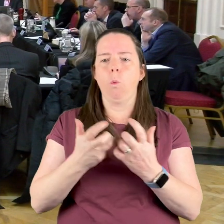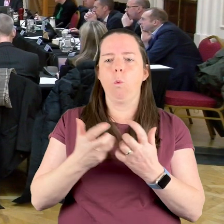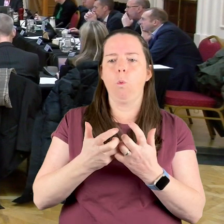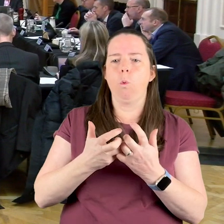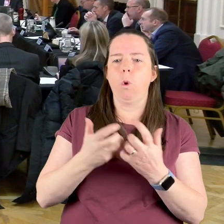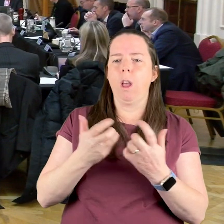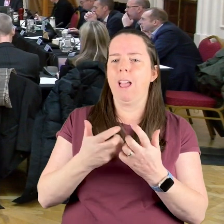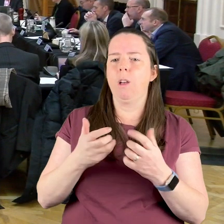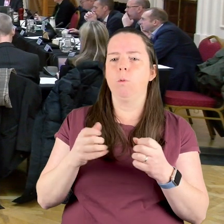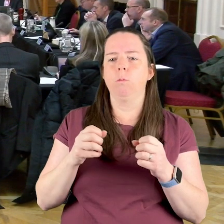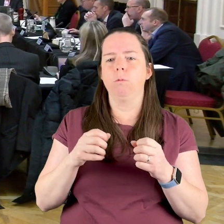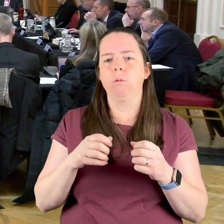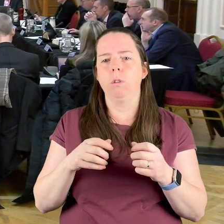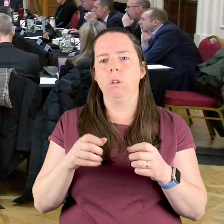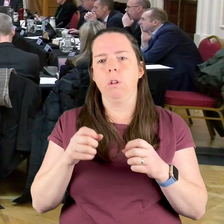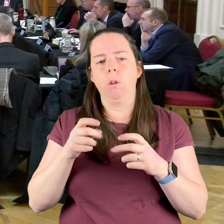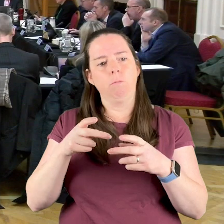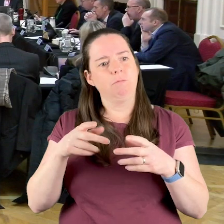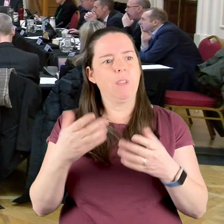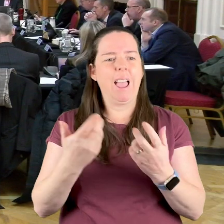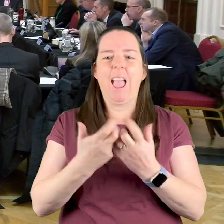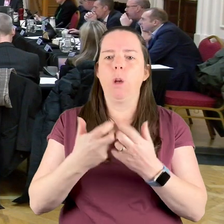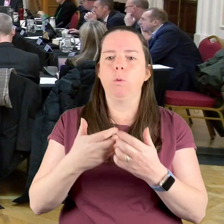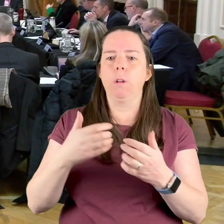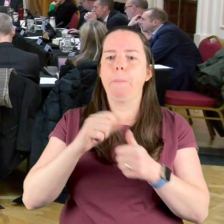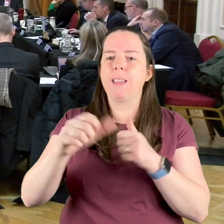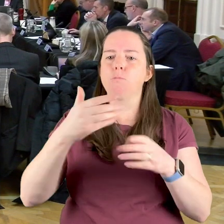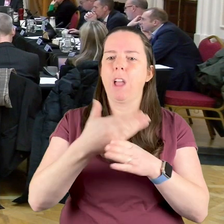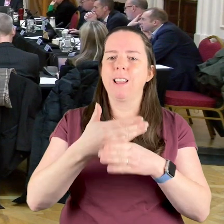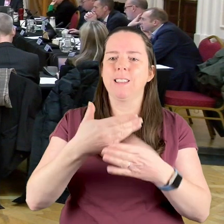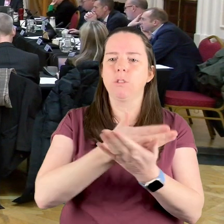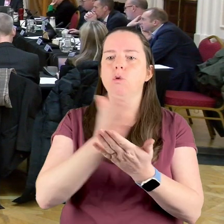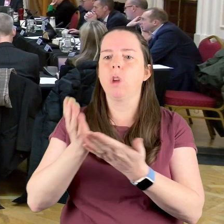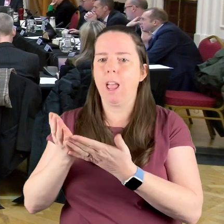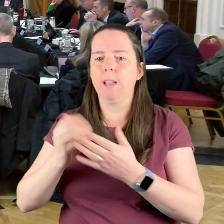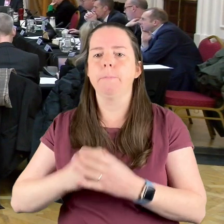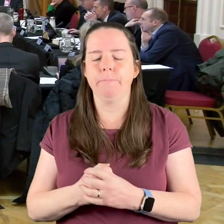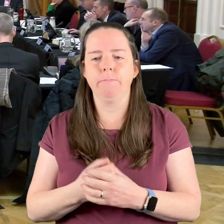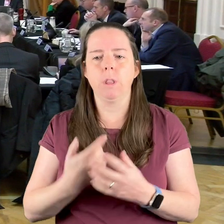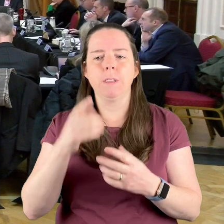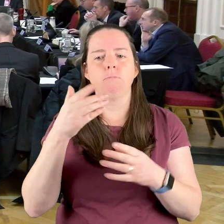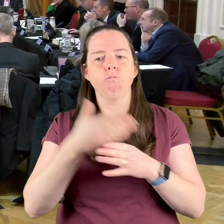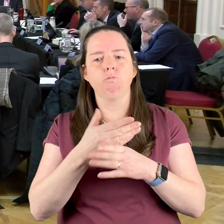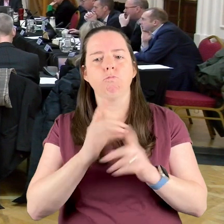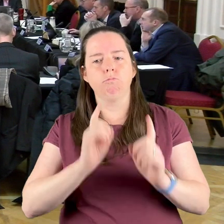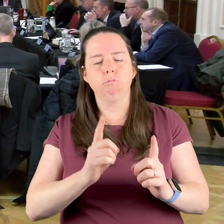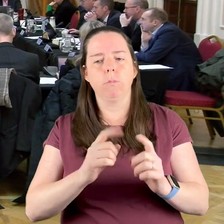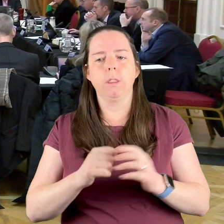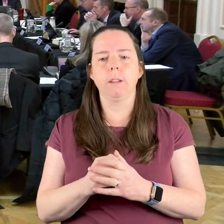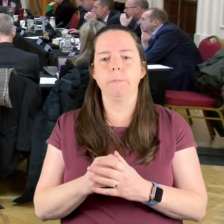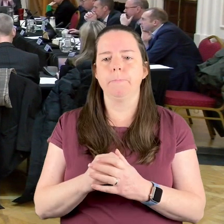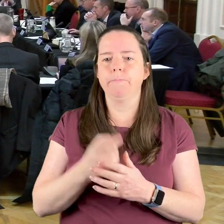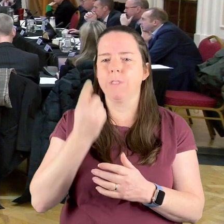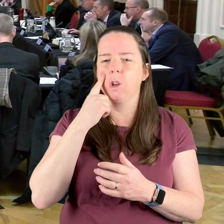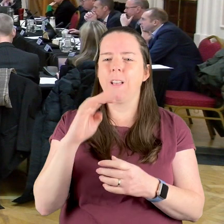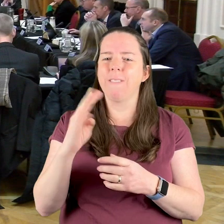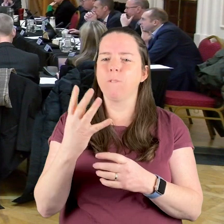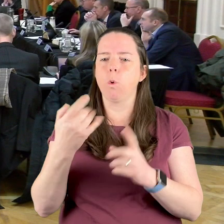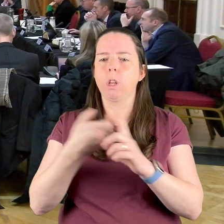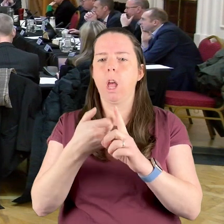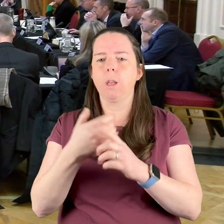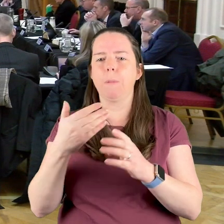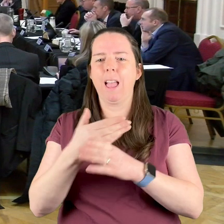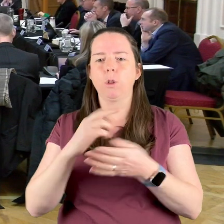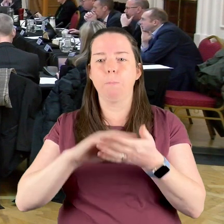those learning and also ways of sharing best practice. So we've been working on that. And if you look at those four